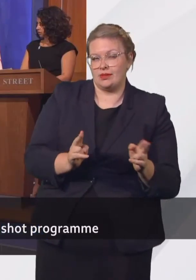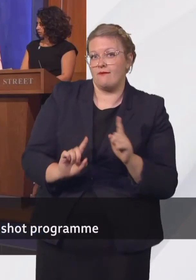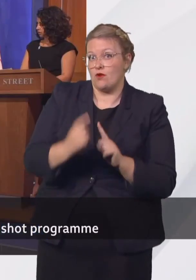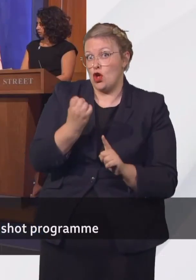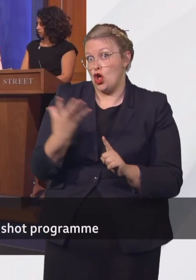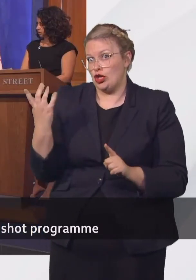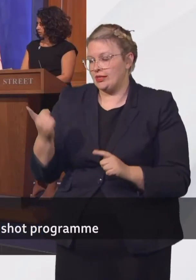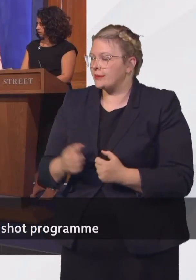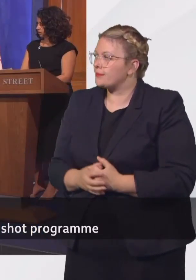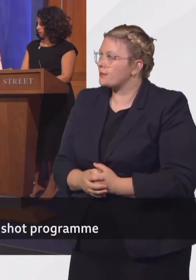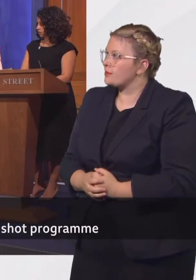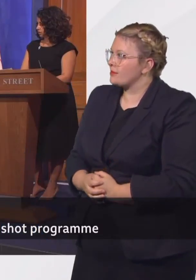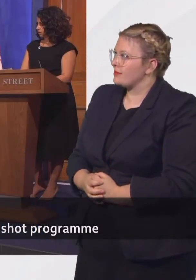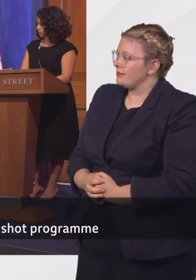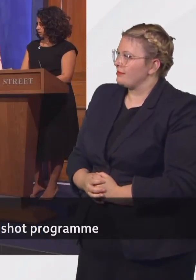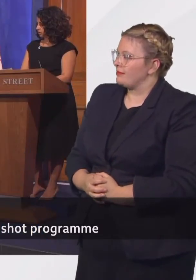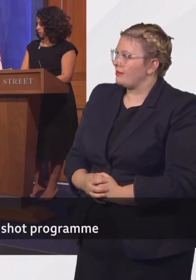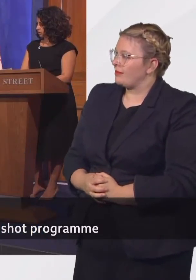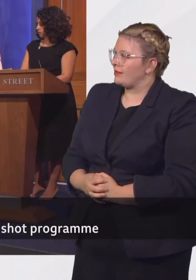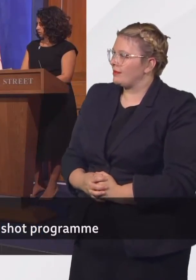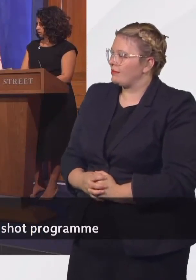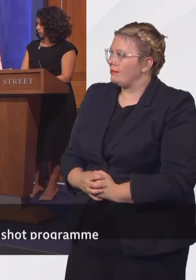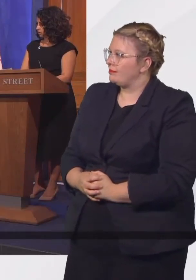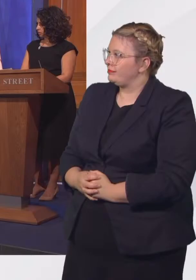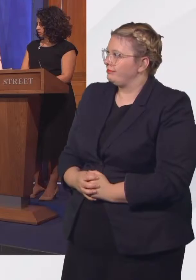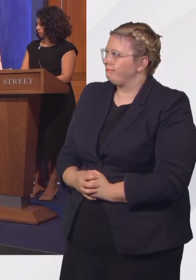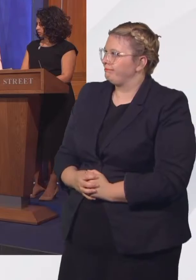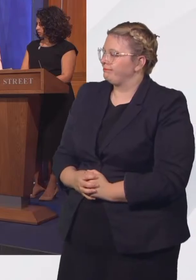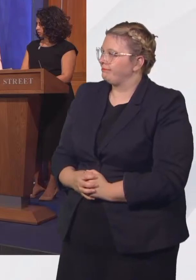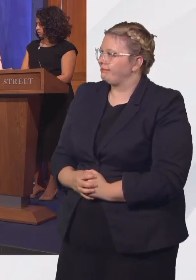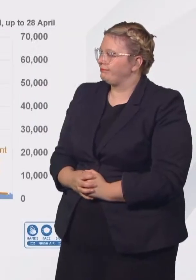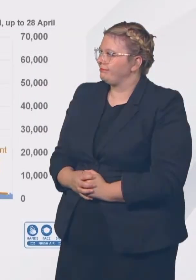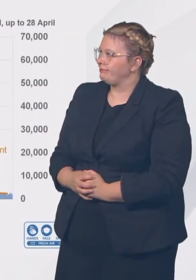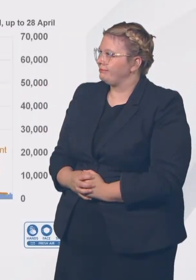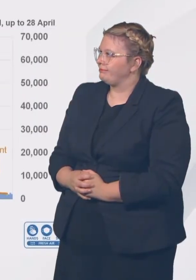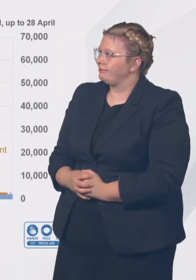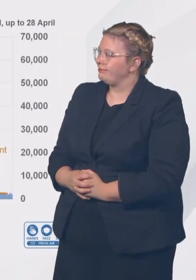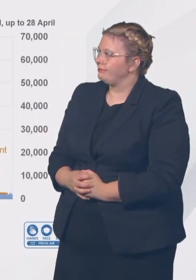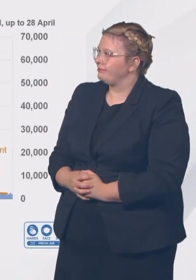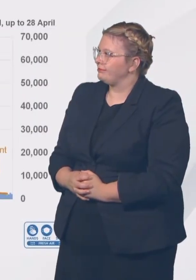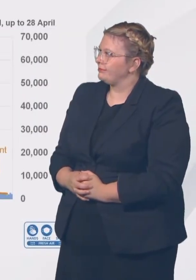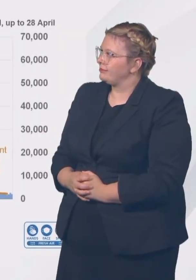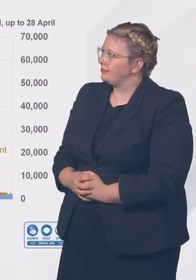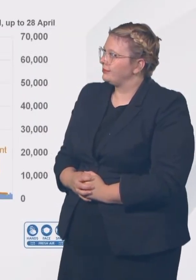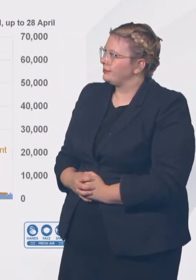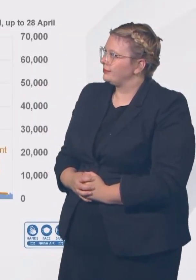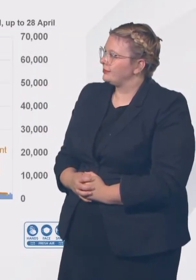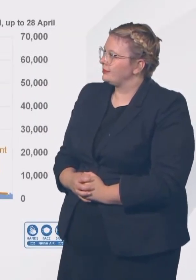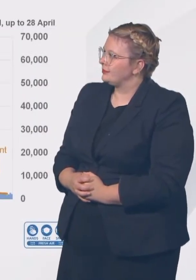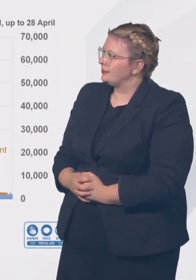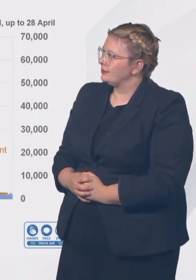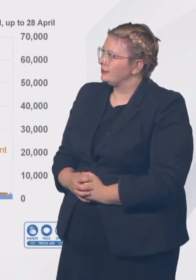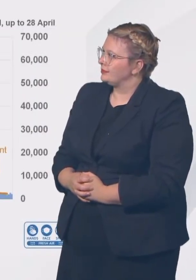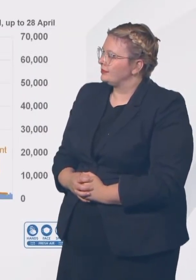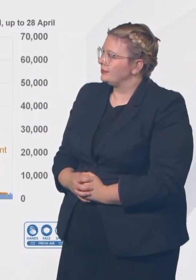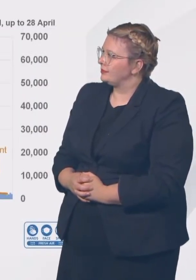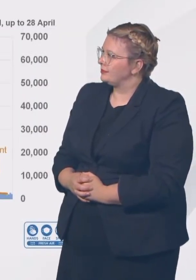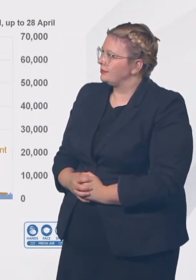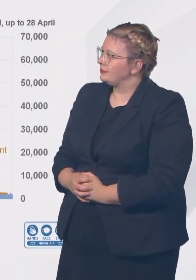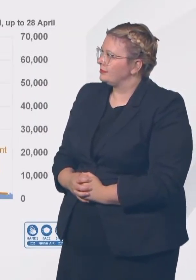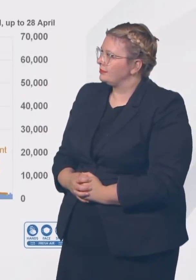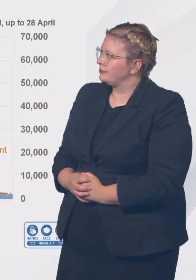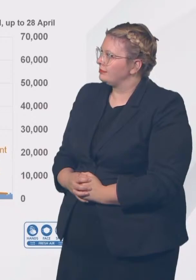So these slides are familiar. It's a little while since I've presented them to you, but you can see this is an array